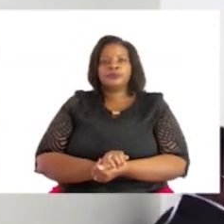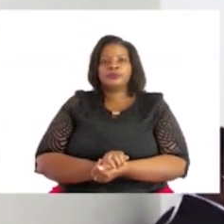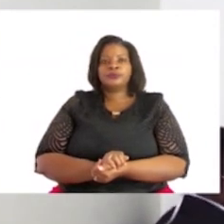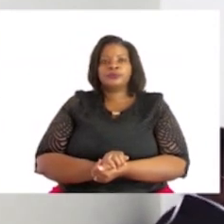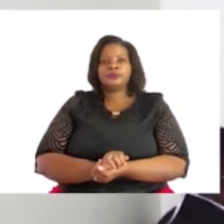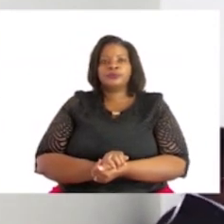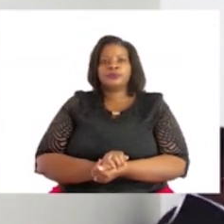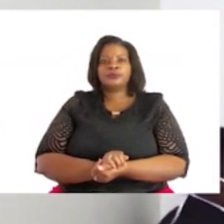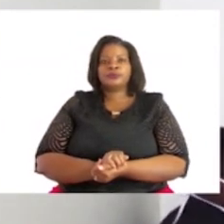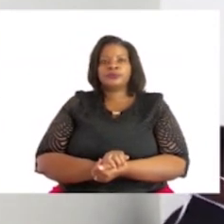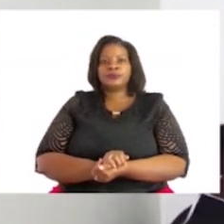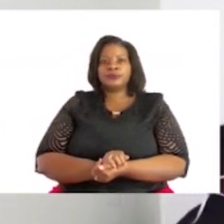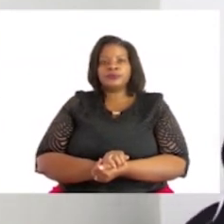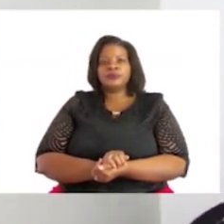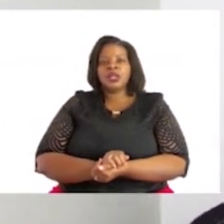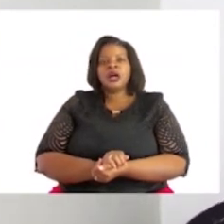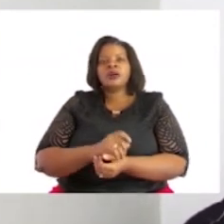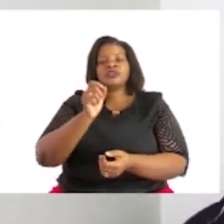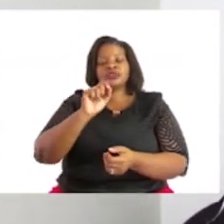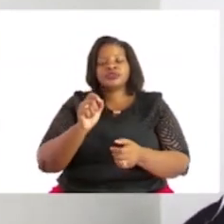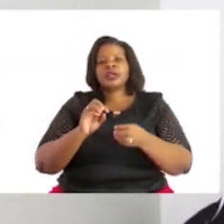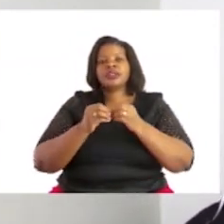Say, I'll just repeat the number,